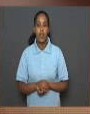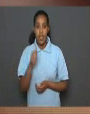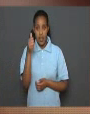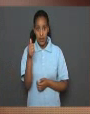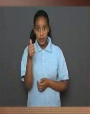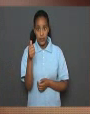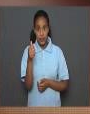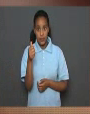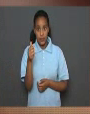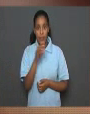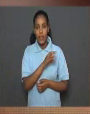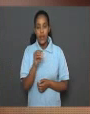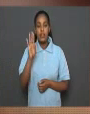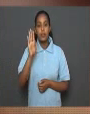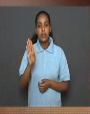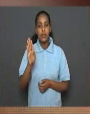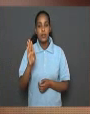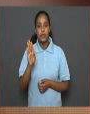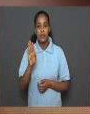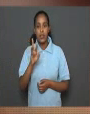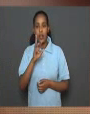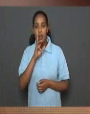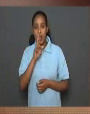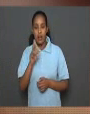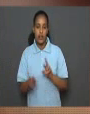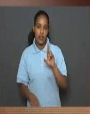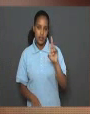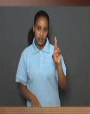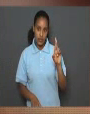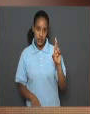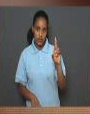A and B are reactants.